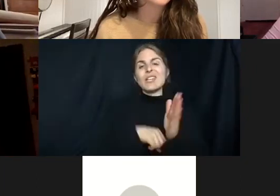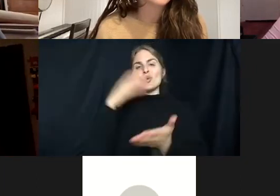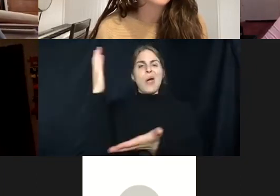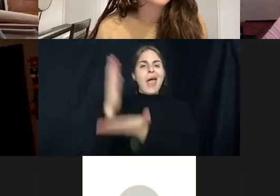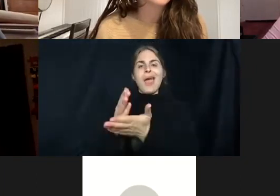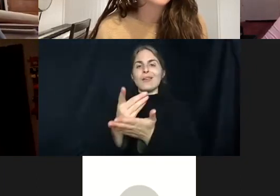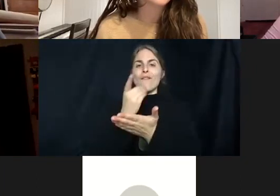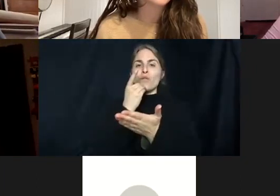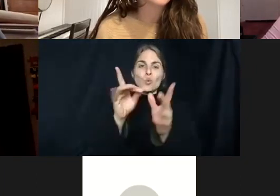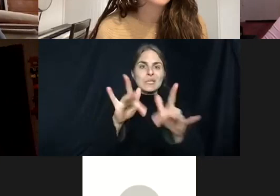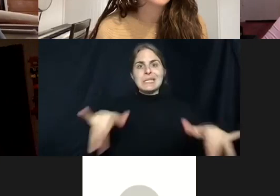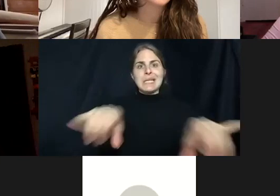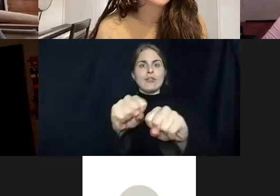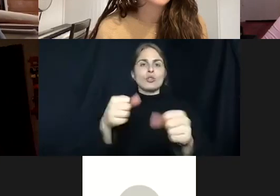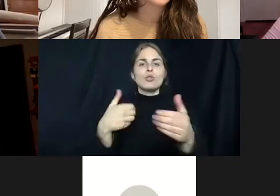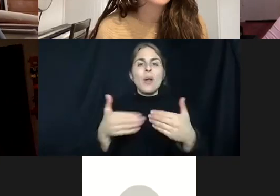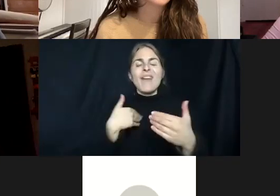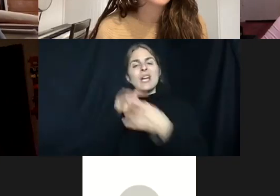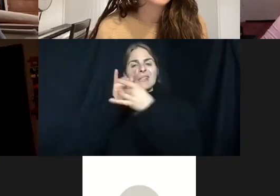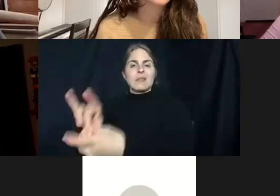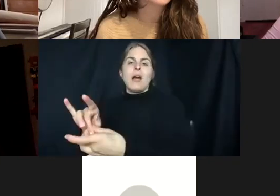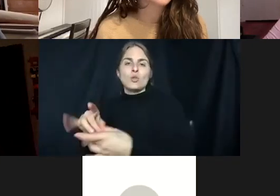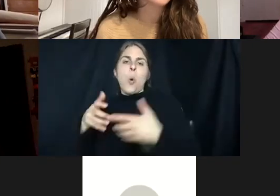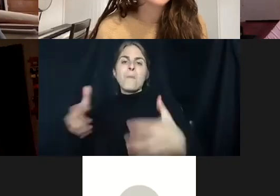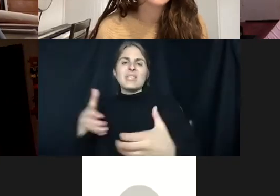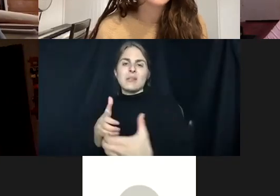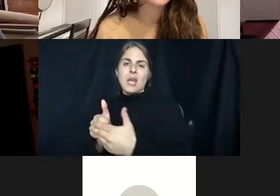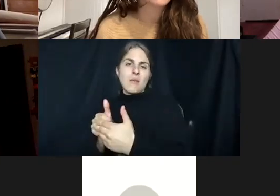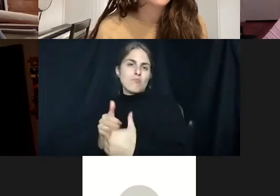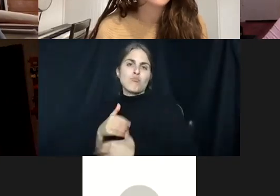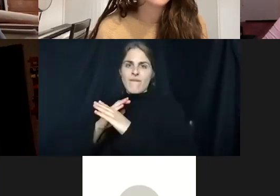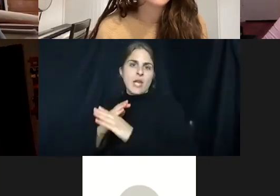is inherently tied to obesity prevention efforts. There's like no,